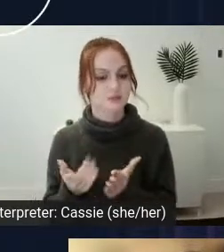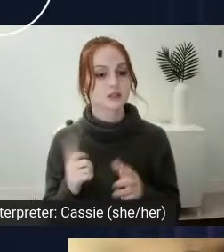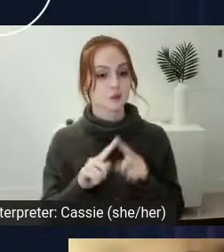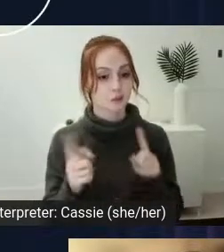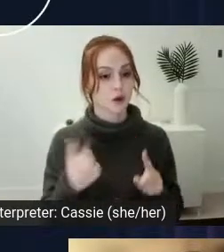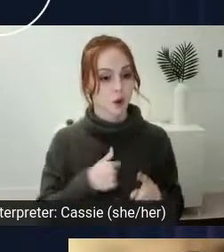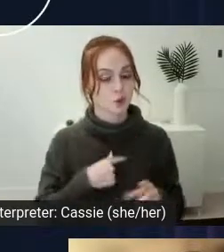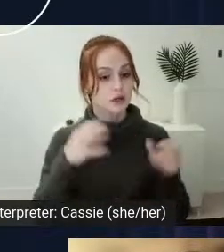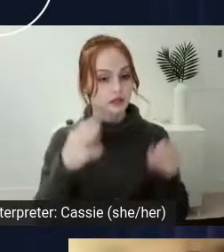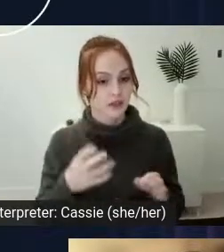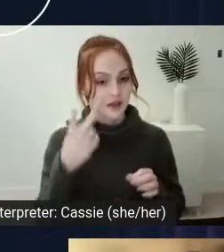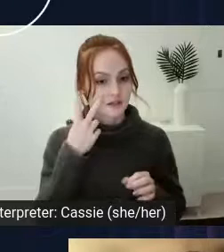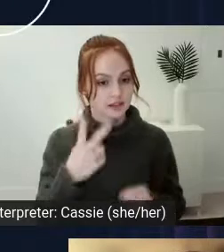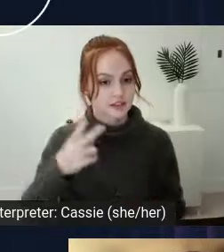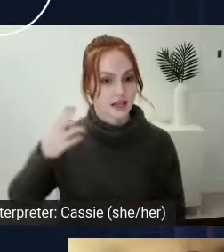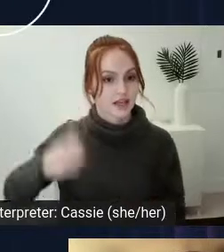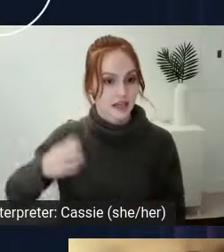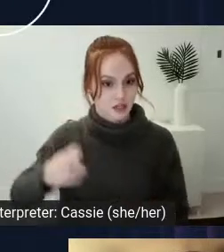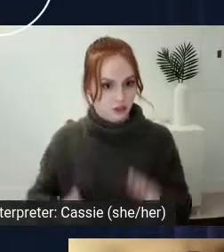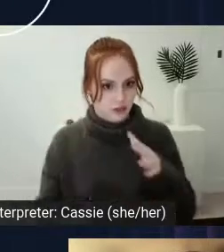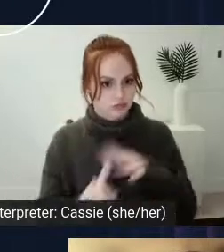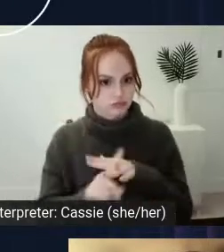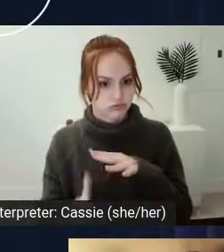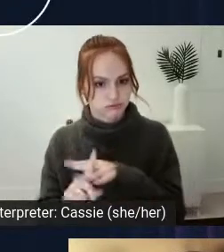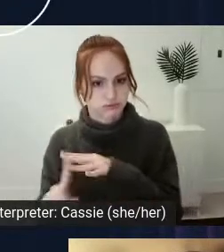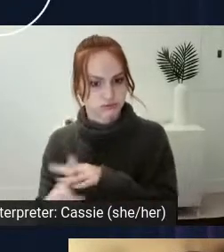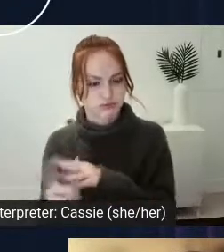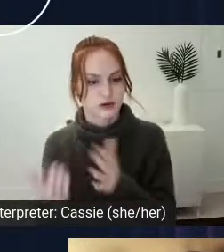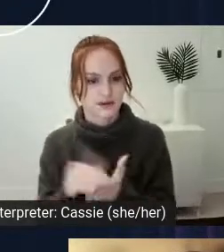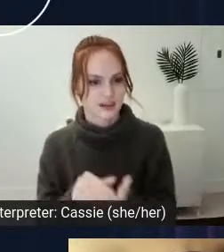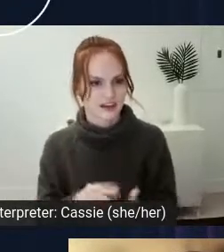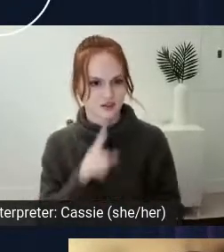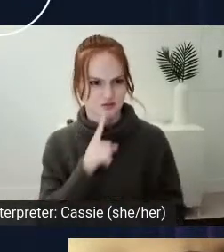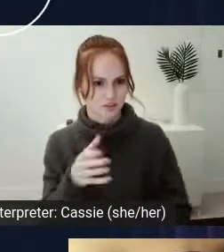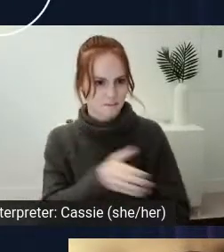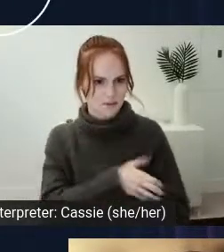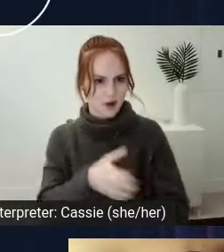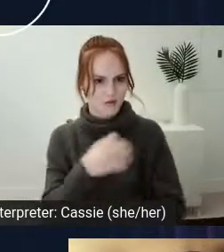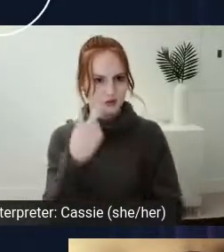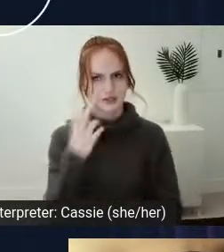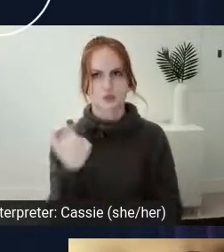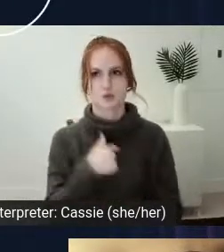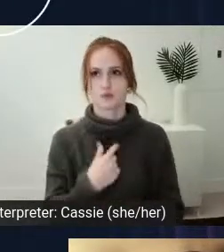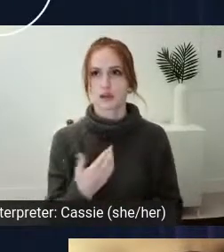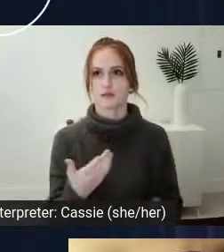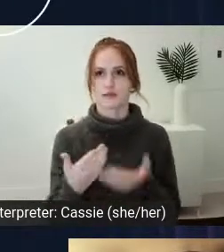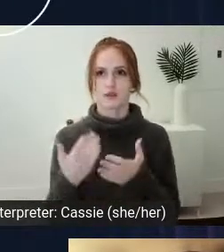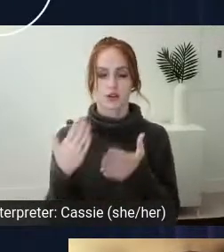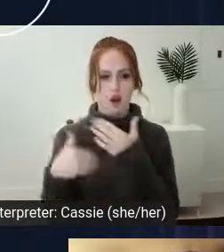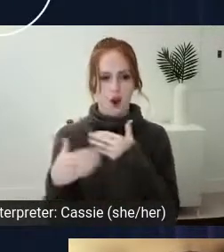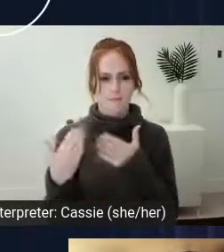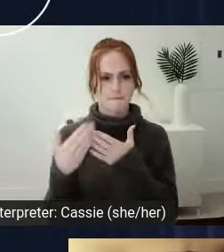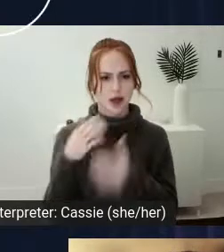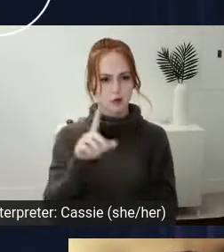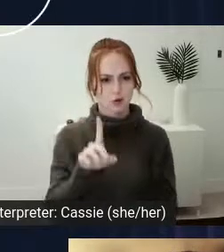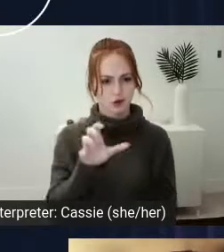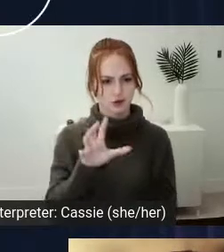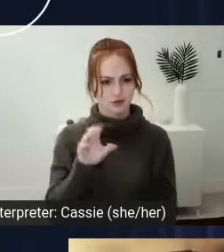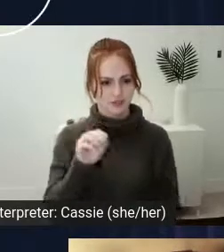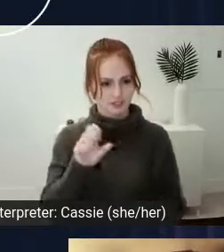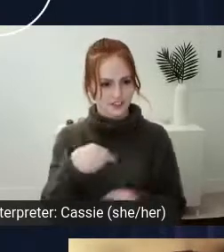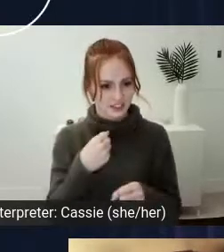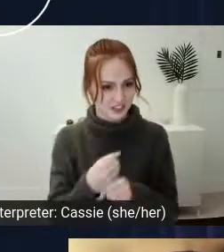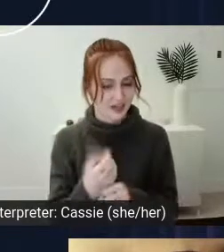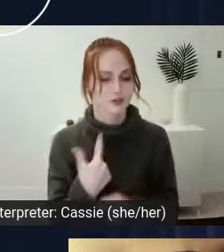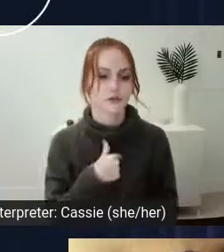that history, and it's so powerful to see it reaching back. And we've only gone back 150 years, and we know that it's, there have always